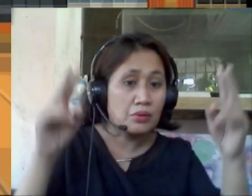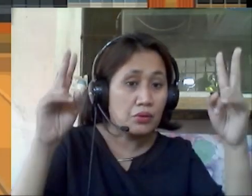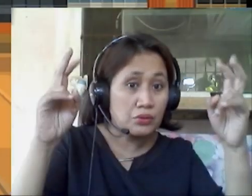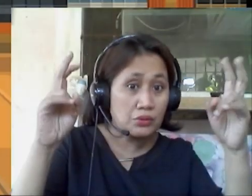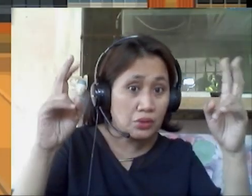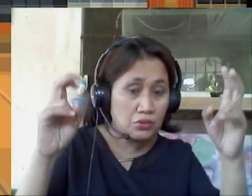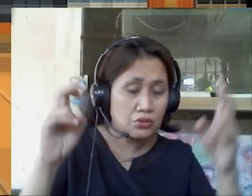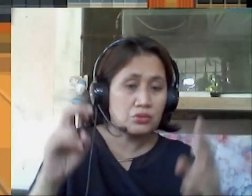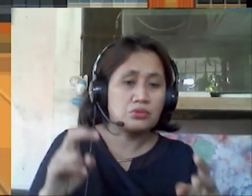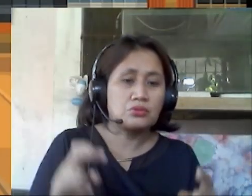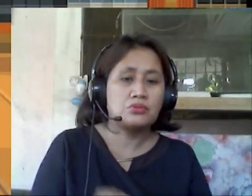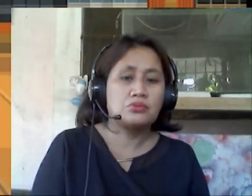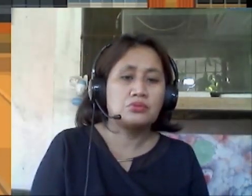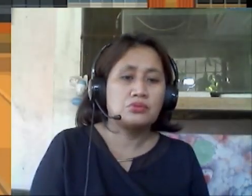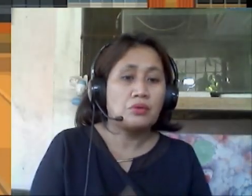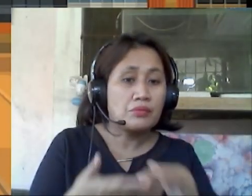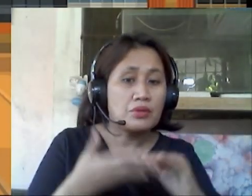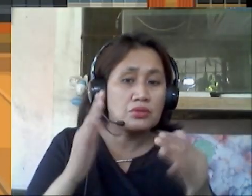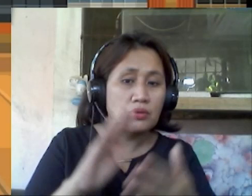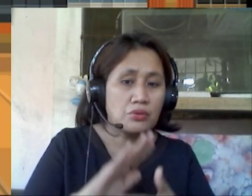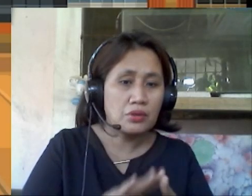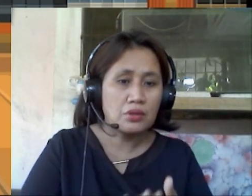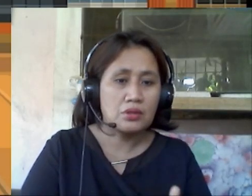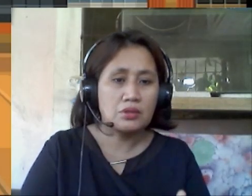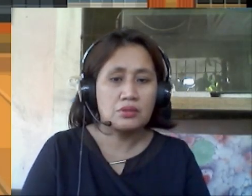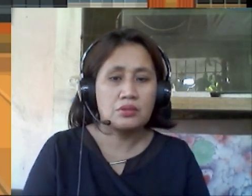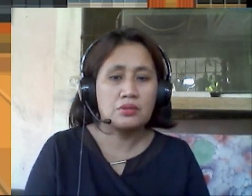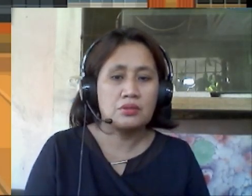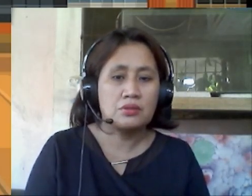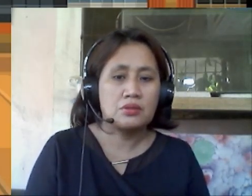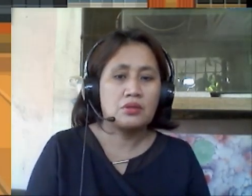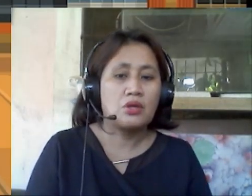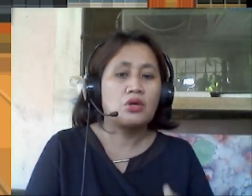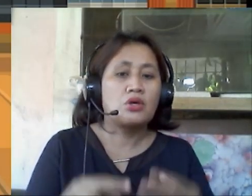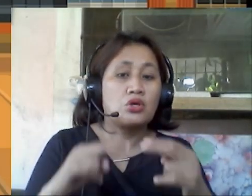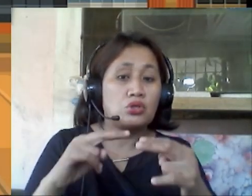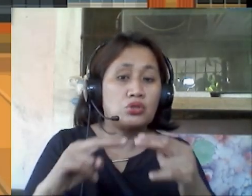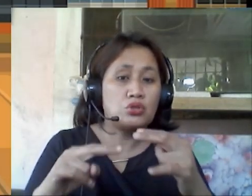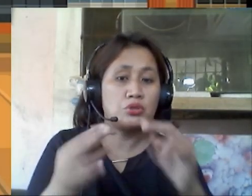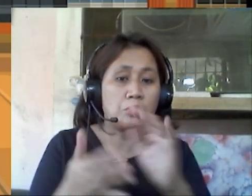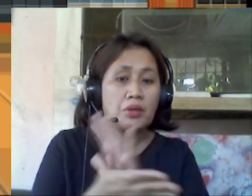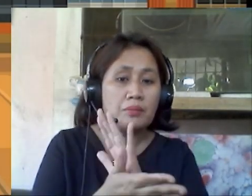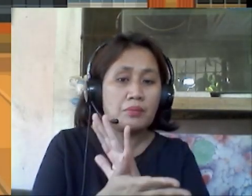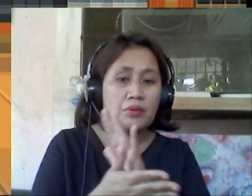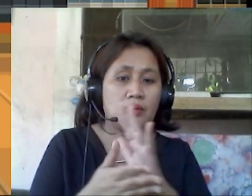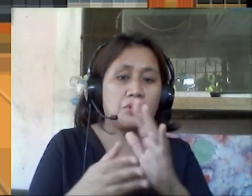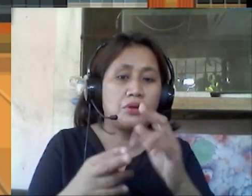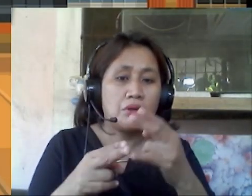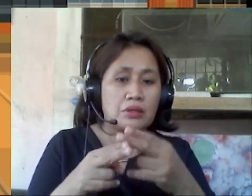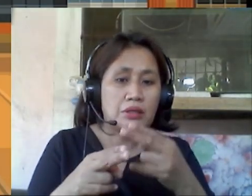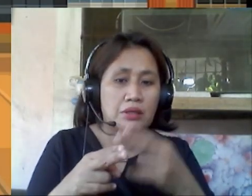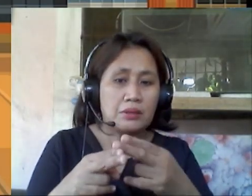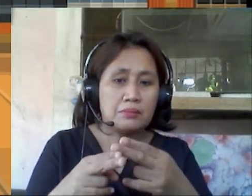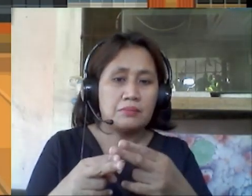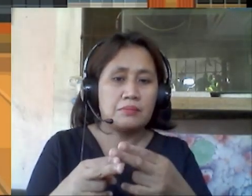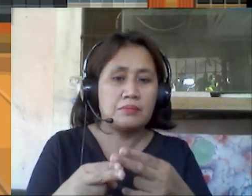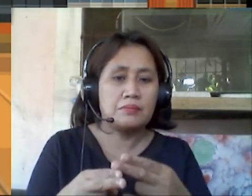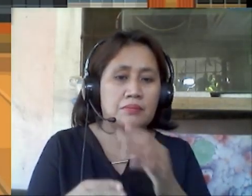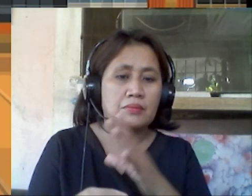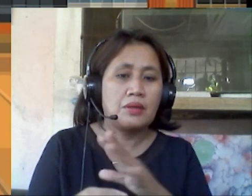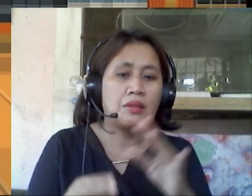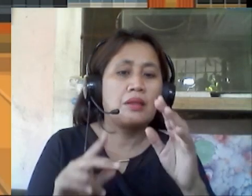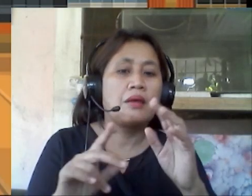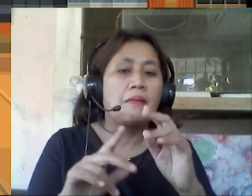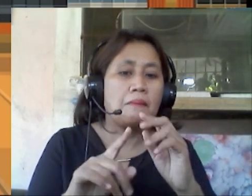quotation mark, title of the article, close quotation mark, period, newspaper name, period,